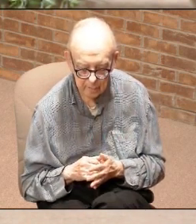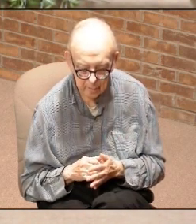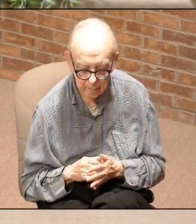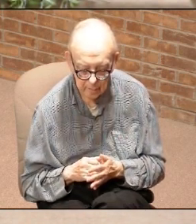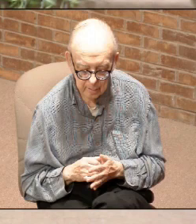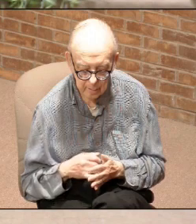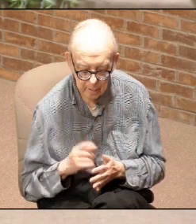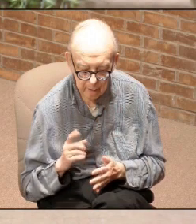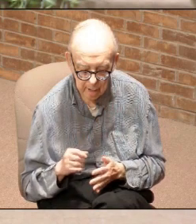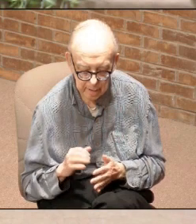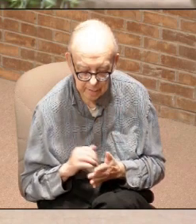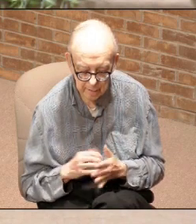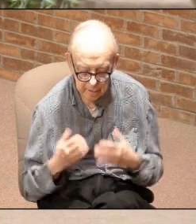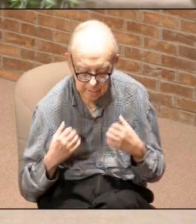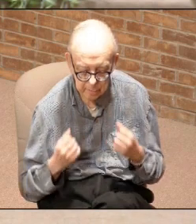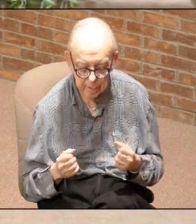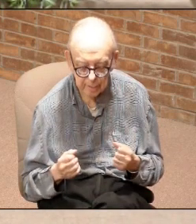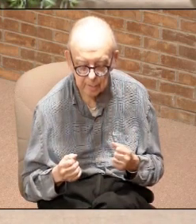i need that strength